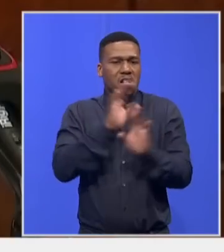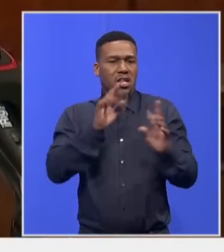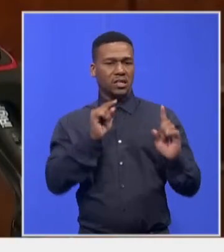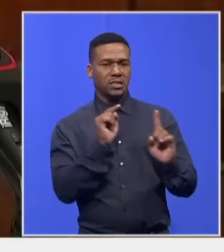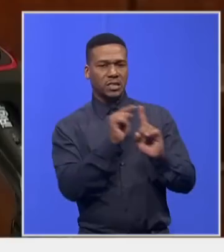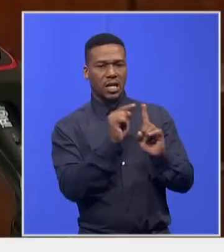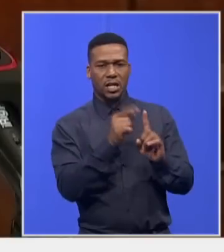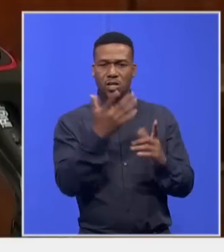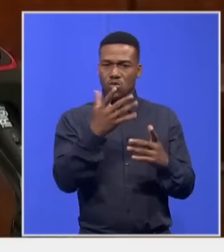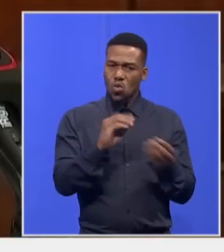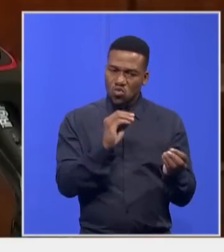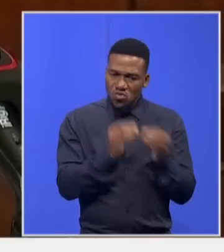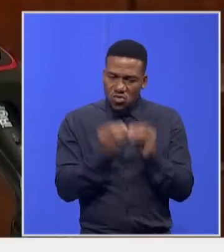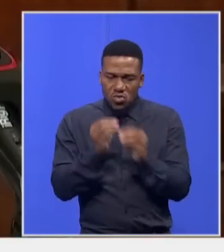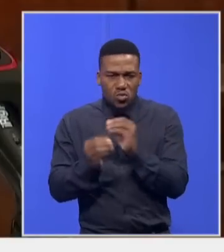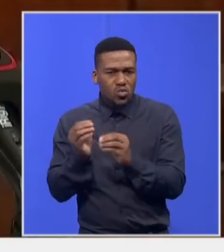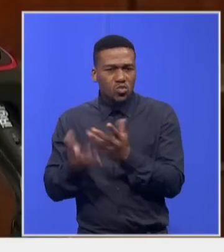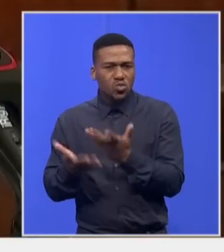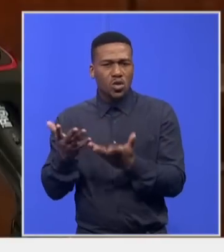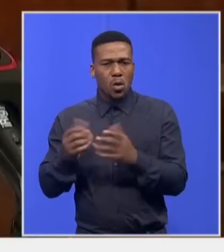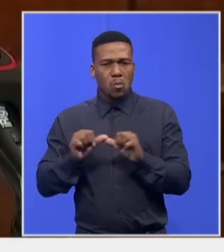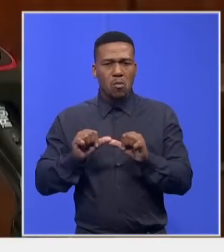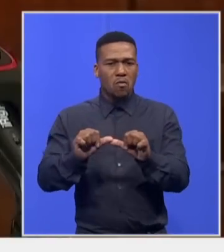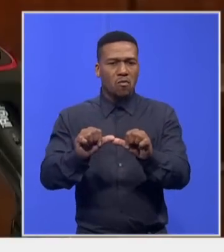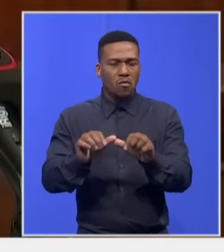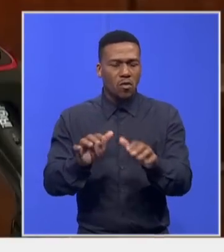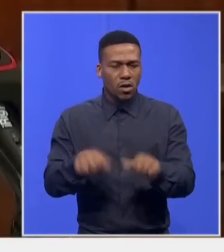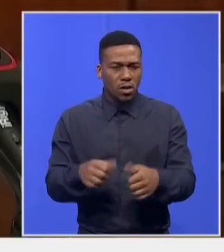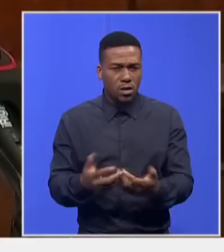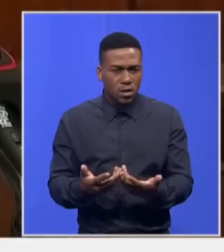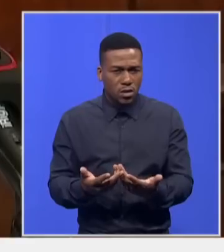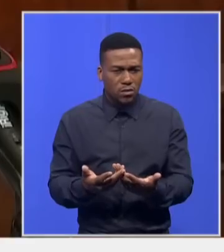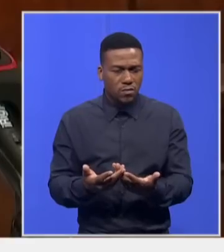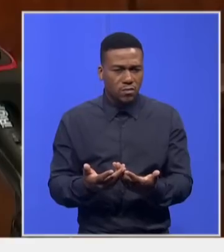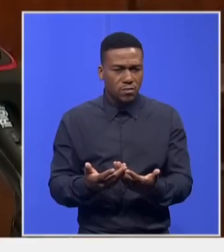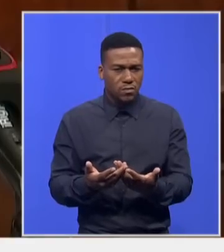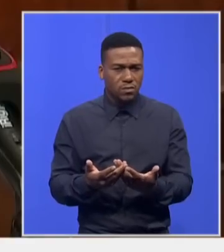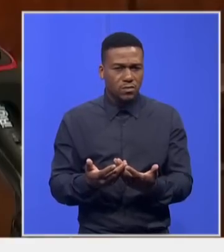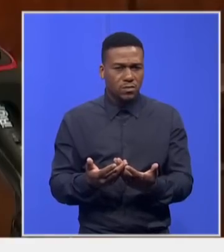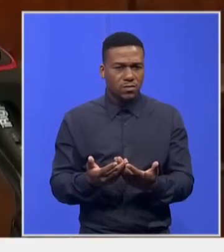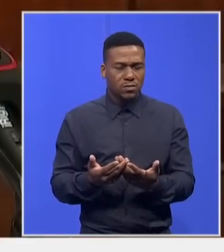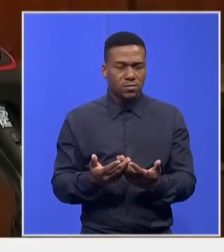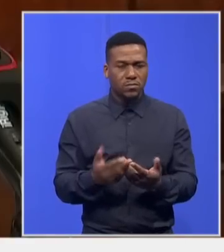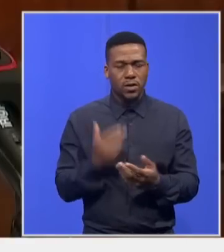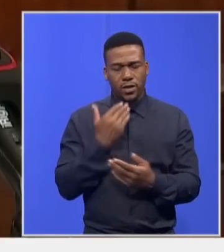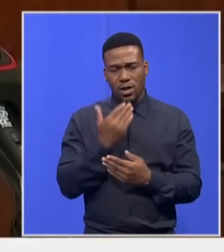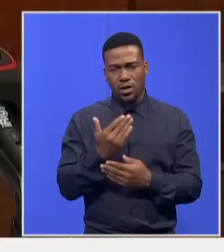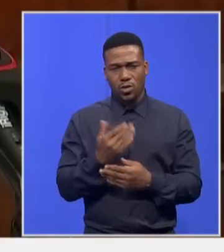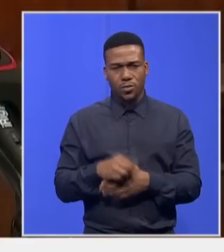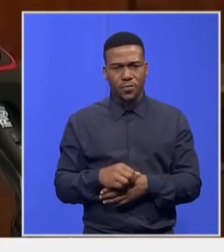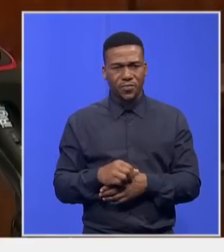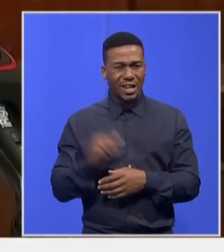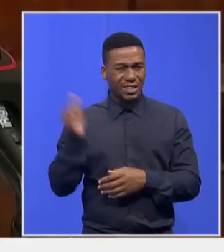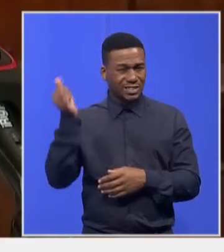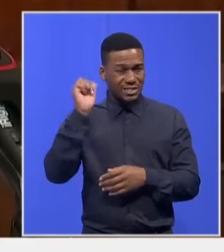be amended? Maybe we can bring some forward, maybe some needs to be extended longer, etc. Thank you.